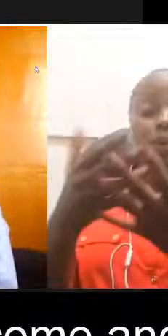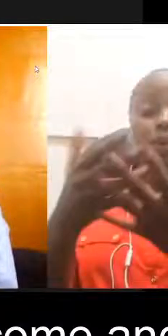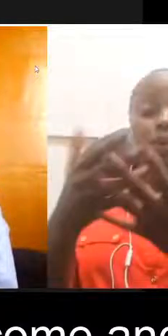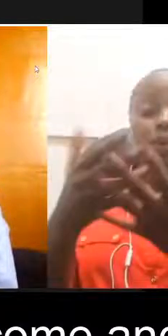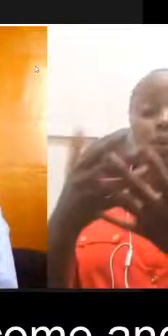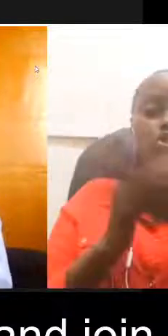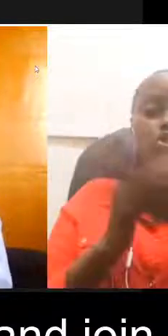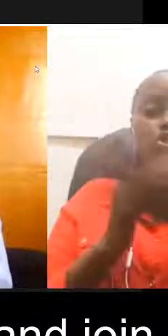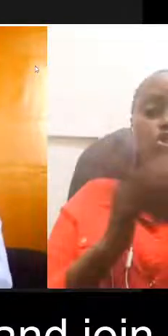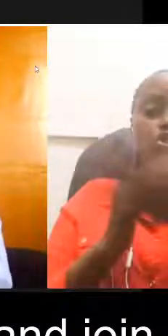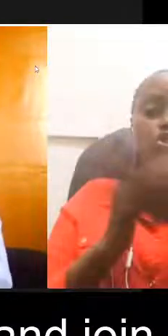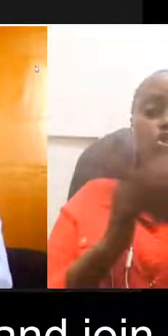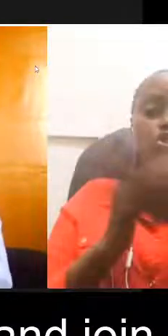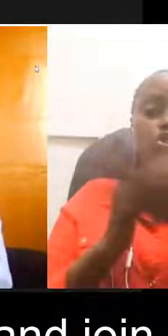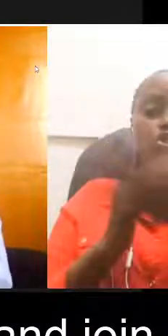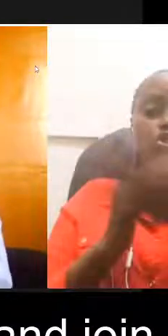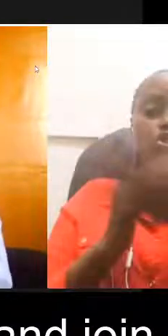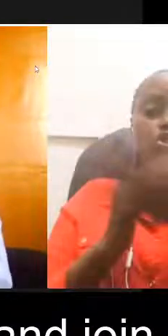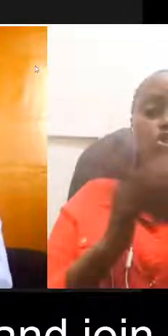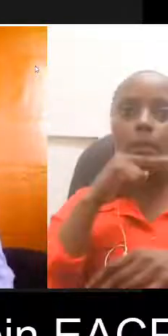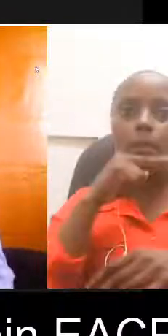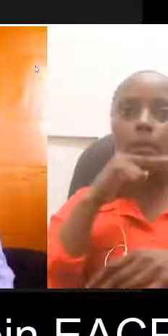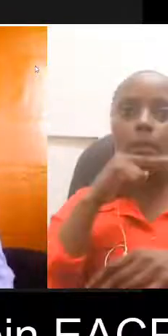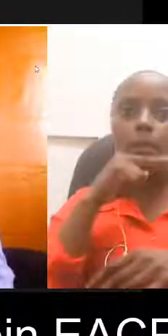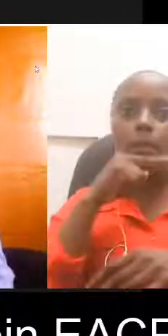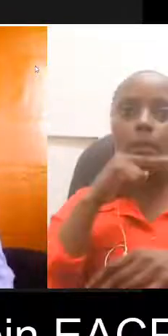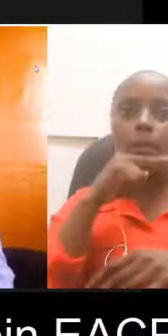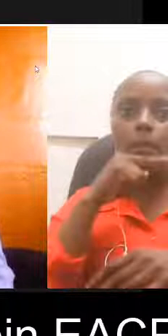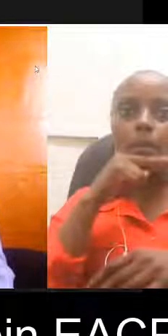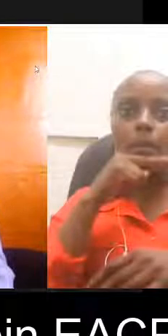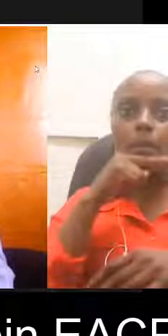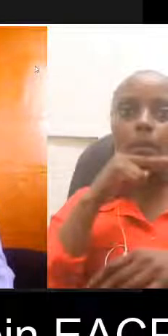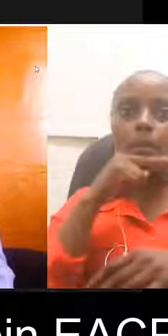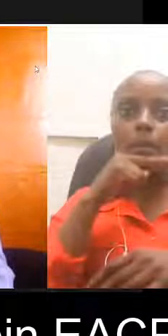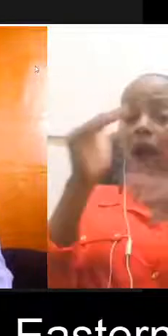voices are heard right from the national level to the regional level to the